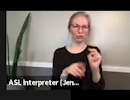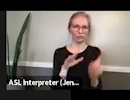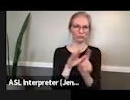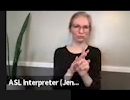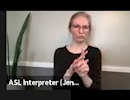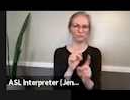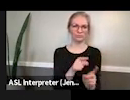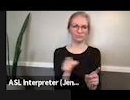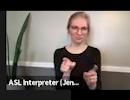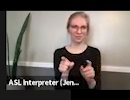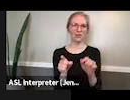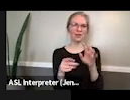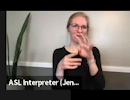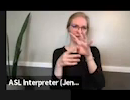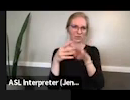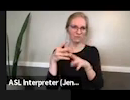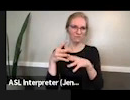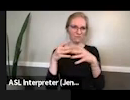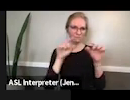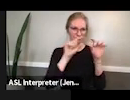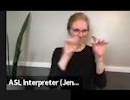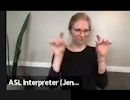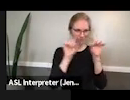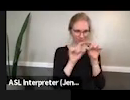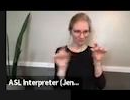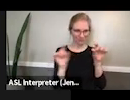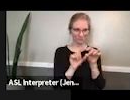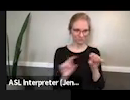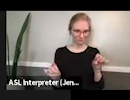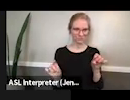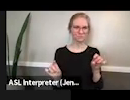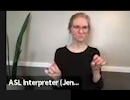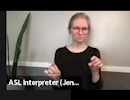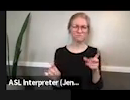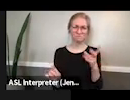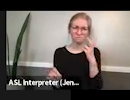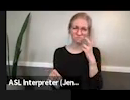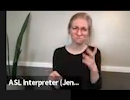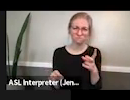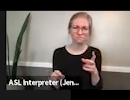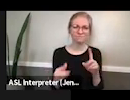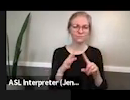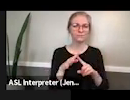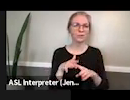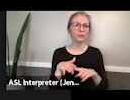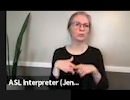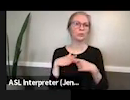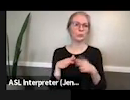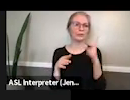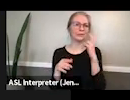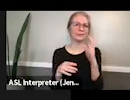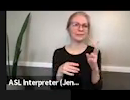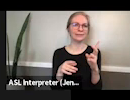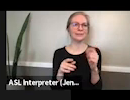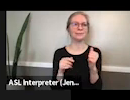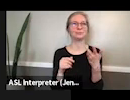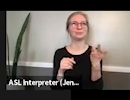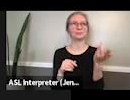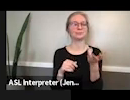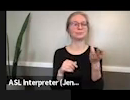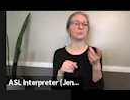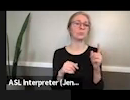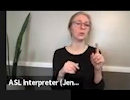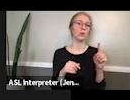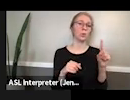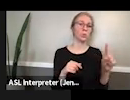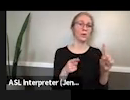on the same line, all right? You can see how you start to see, whereas 1 to 3